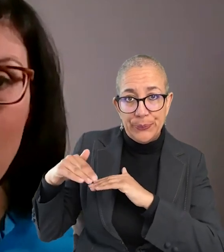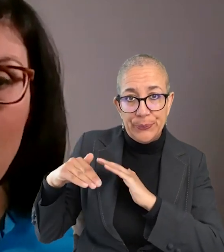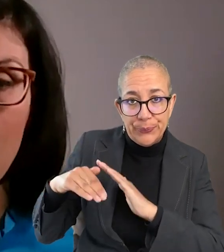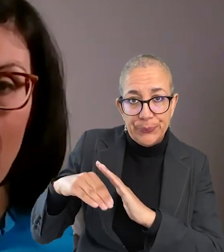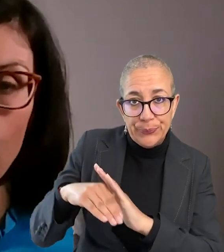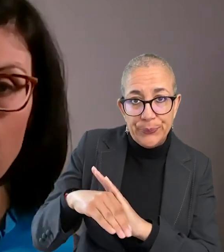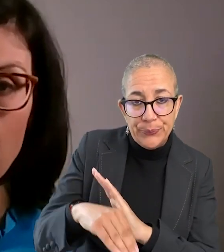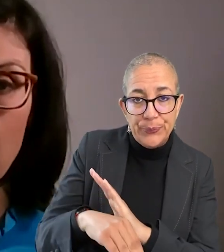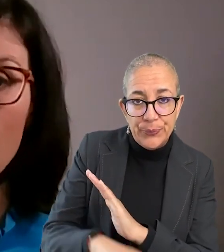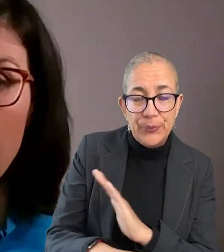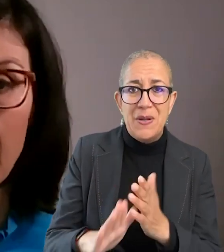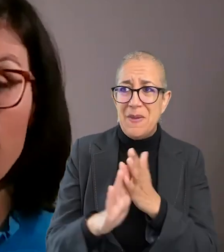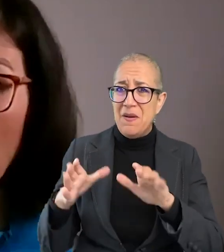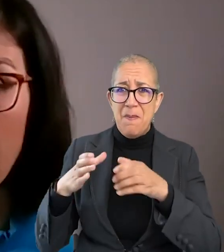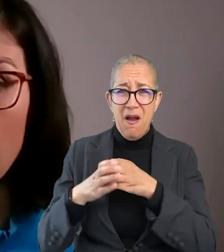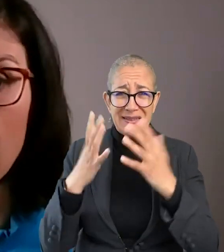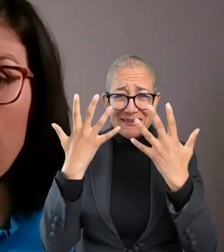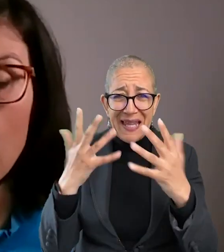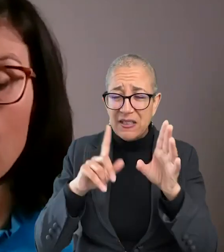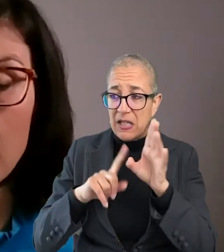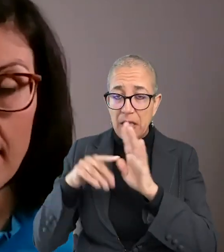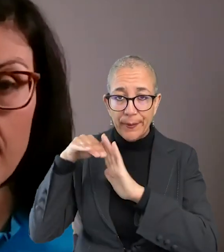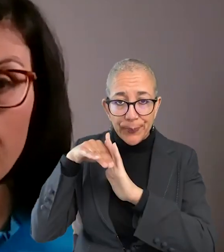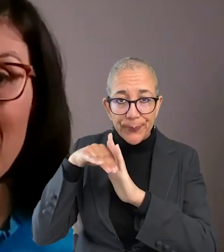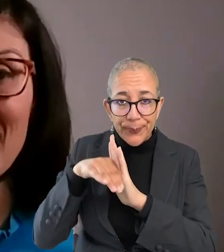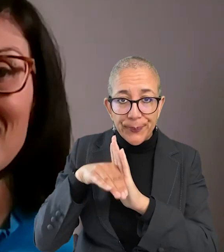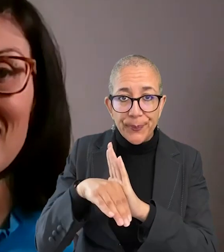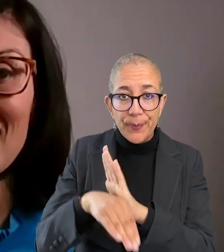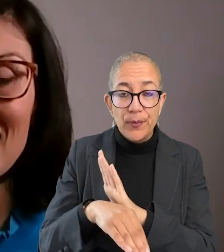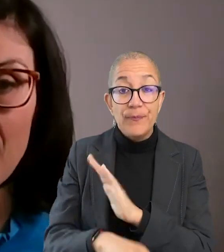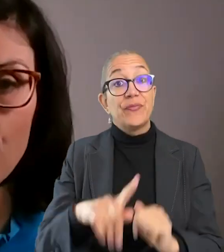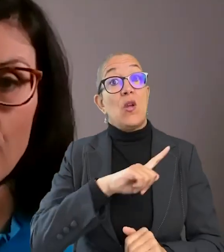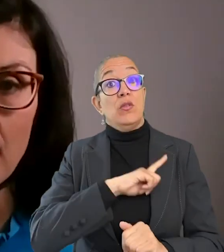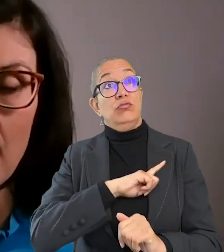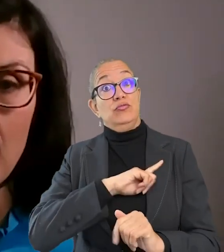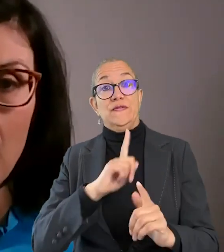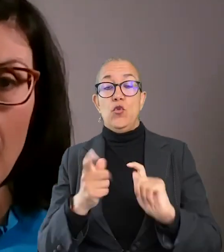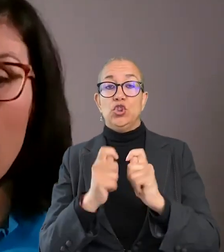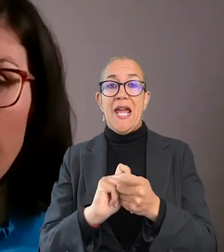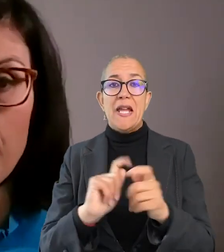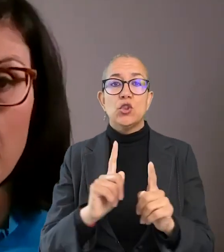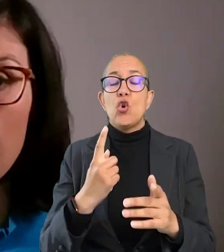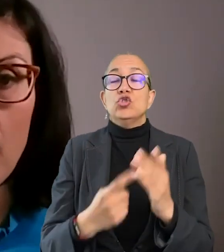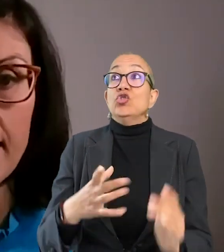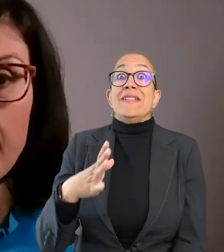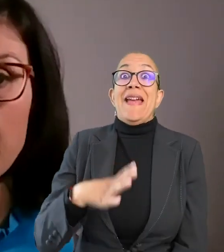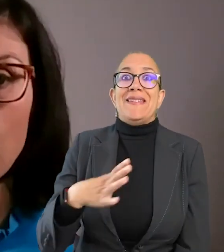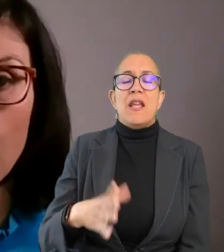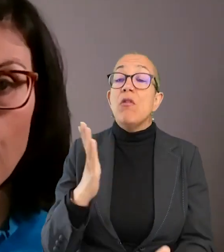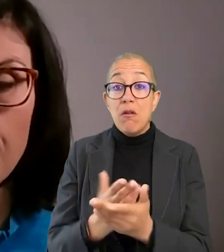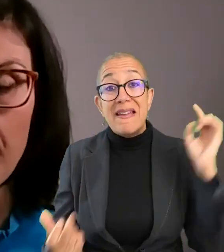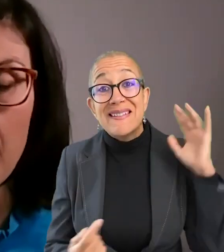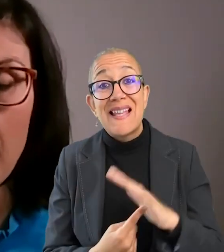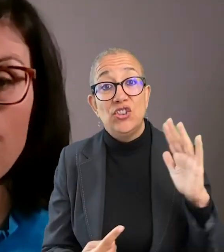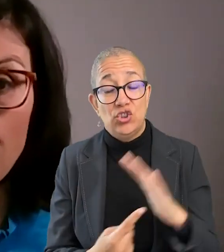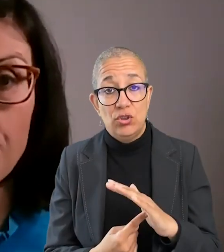moving backwards. So the case for change is not just necessary, it's essential. And my view is that liberal ideas